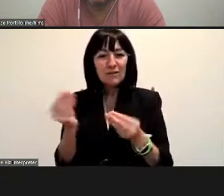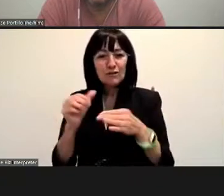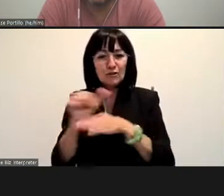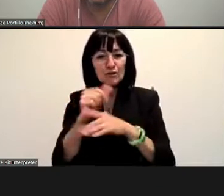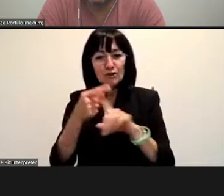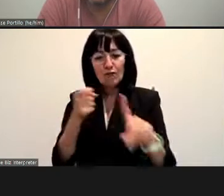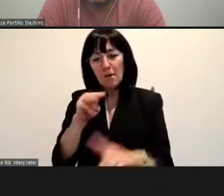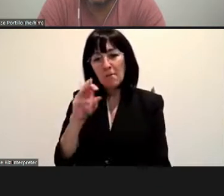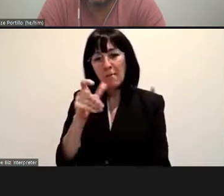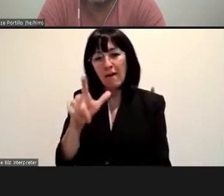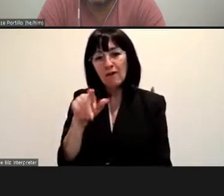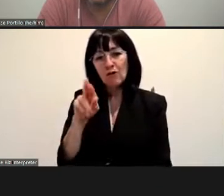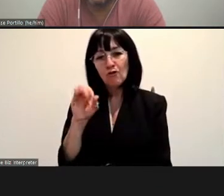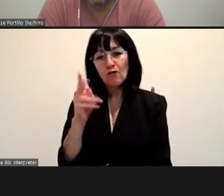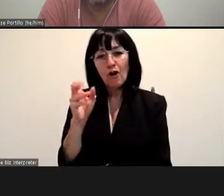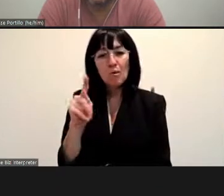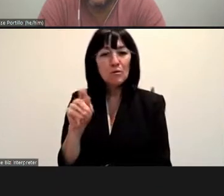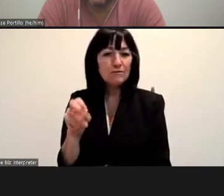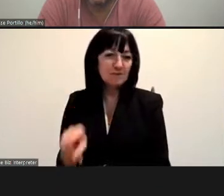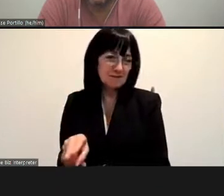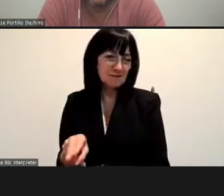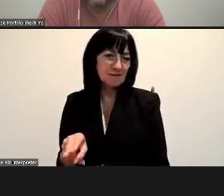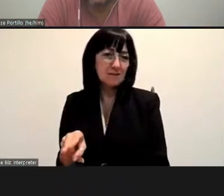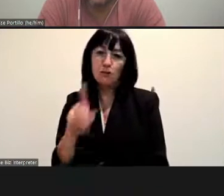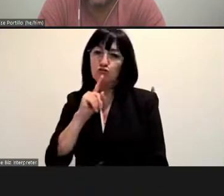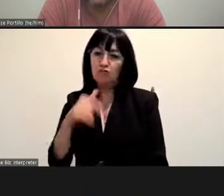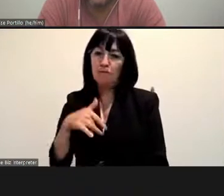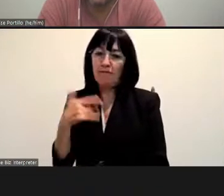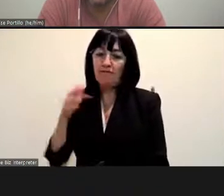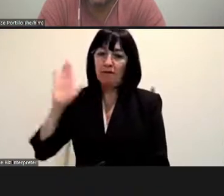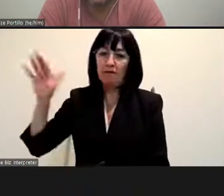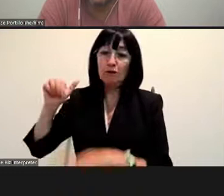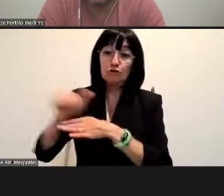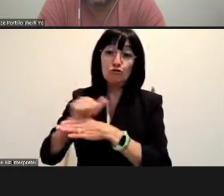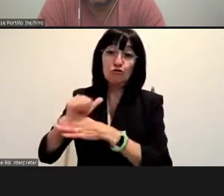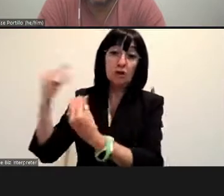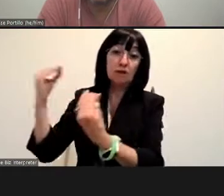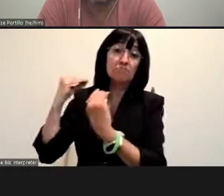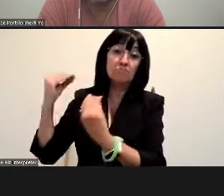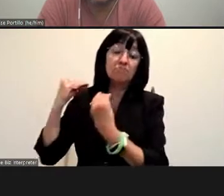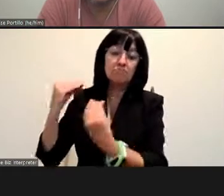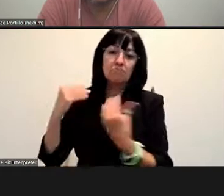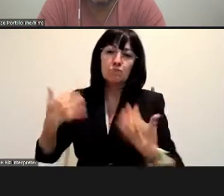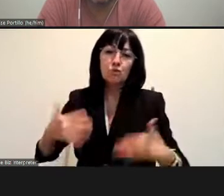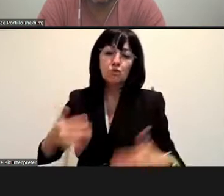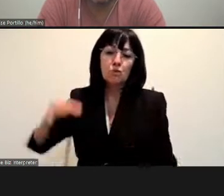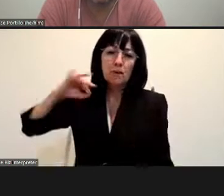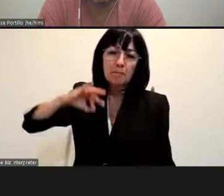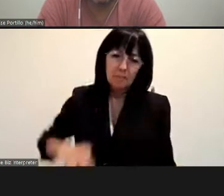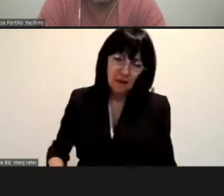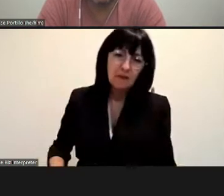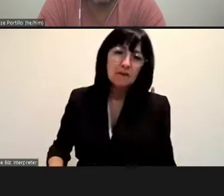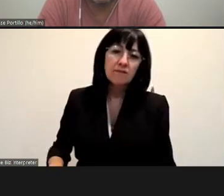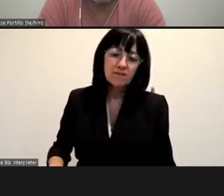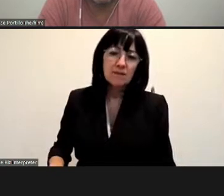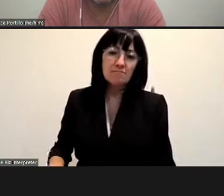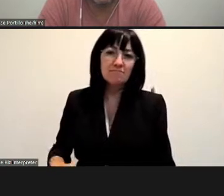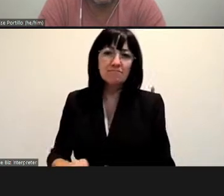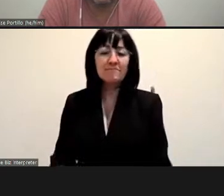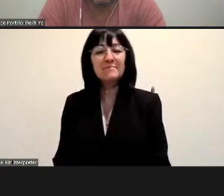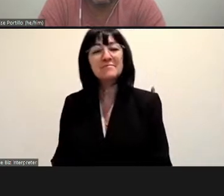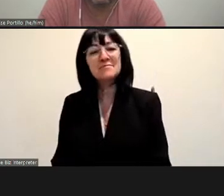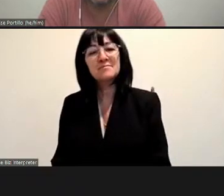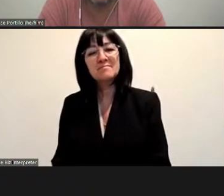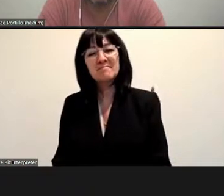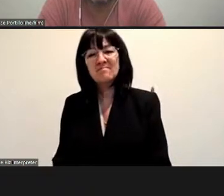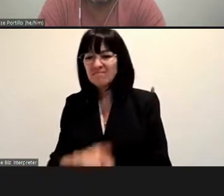Robertson, which I have found extremely useful, not only for myself, but in other spaces that I am facilitating, because we did